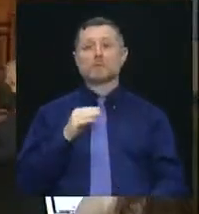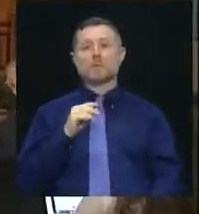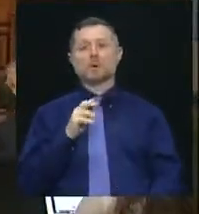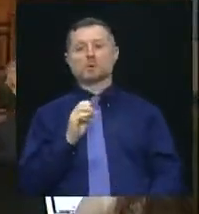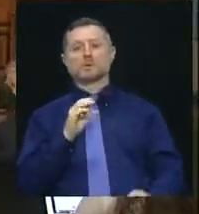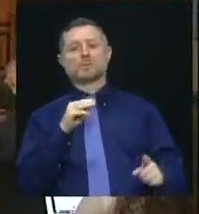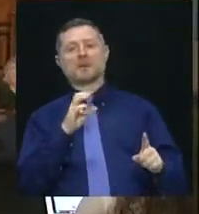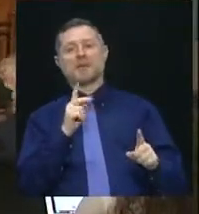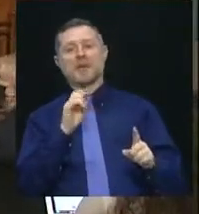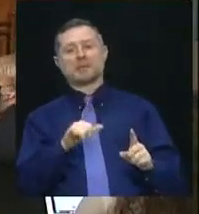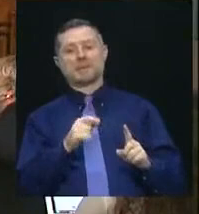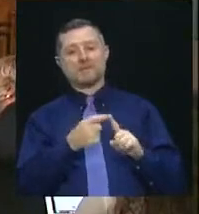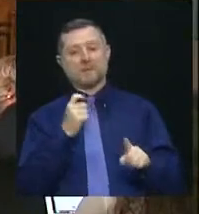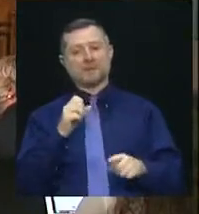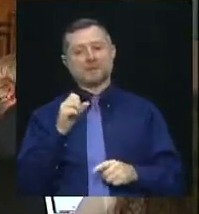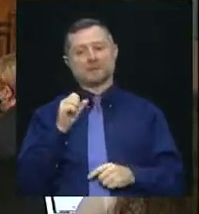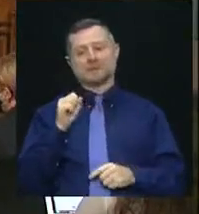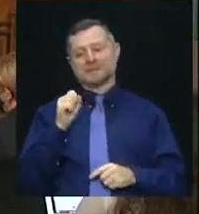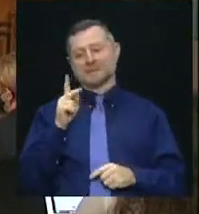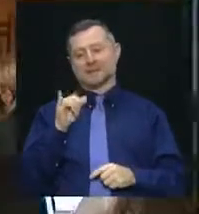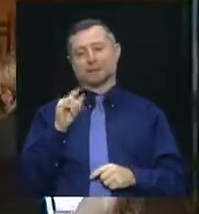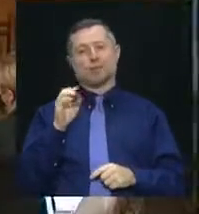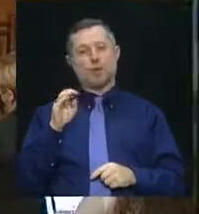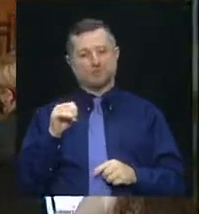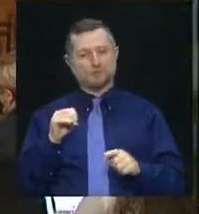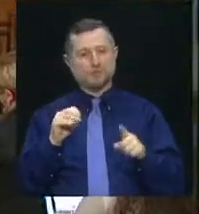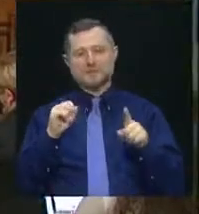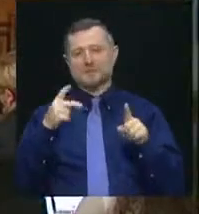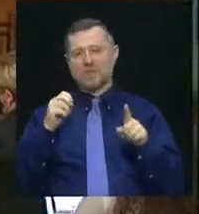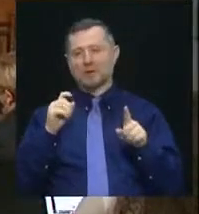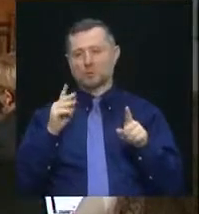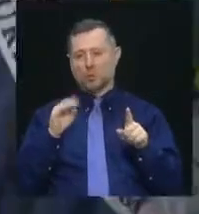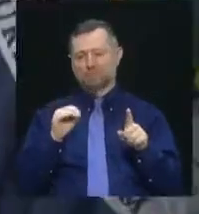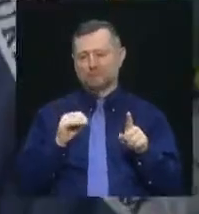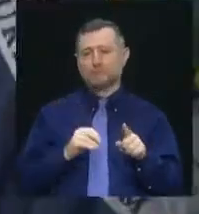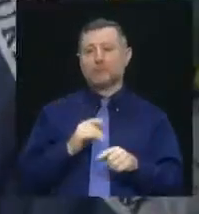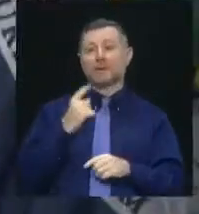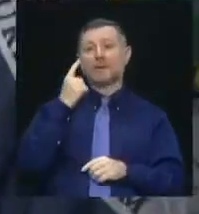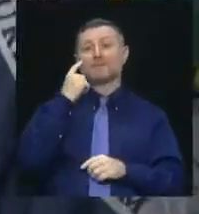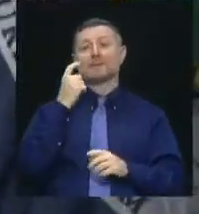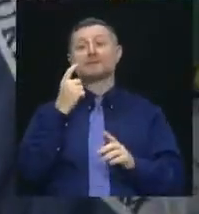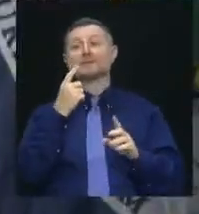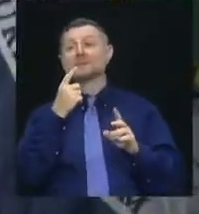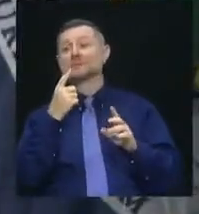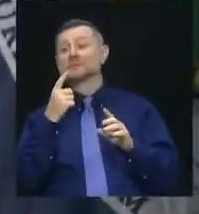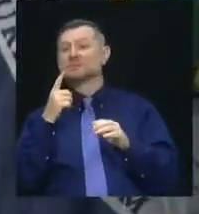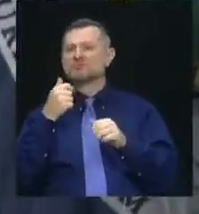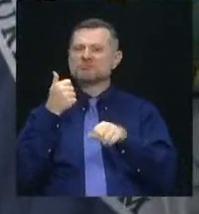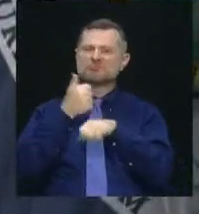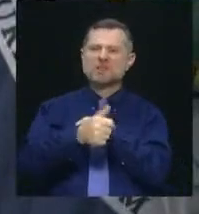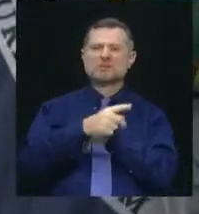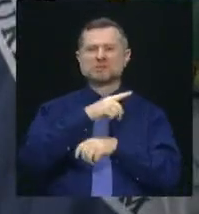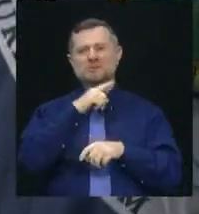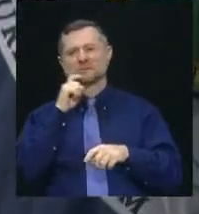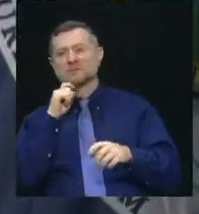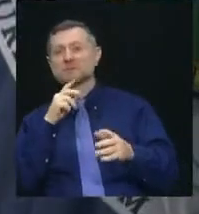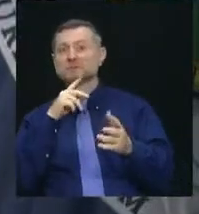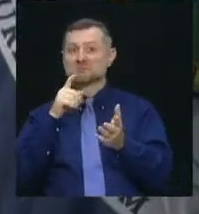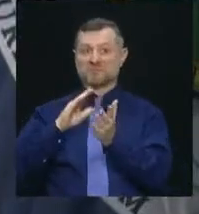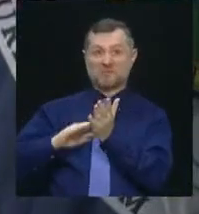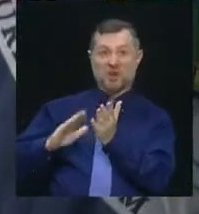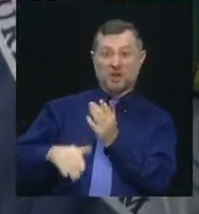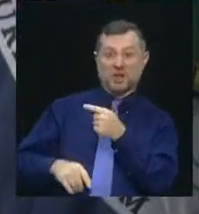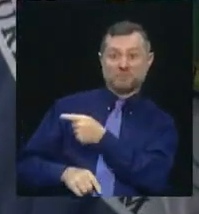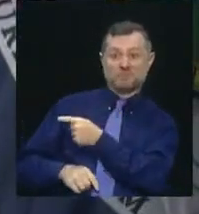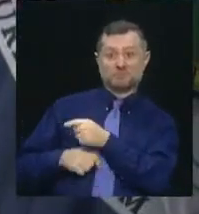If Cuomo is convicted of any criminal charges, would you consider pardoning him? I'm going to tell you right now, I'm talking about my vision for the state of New York. It is far